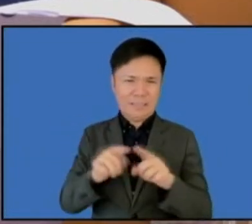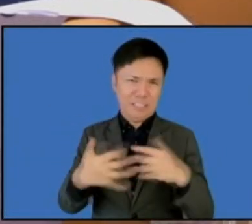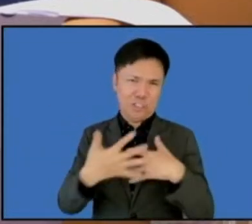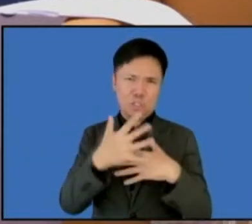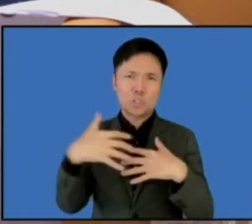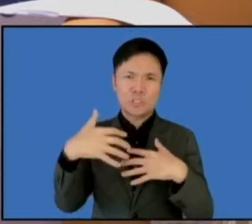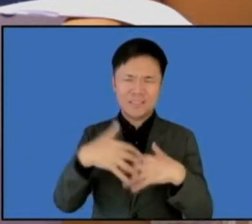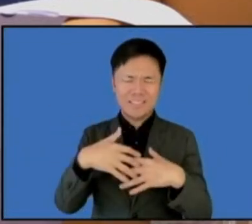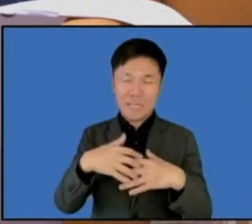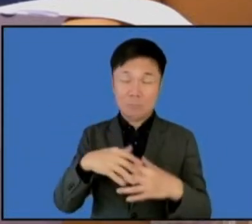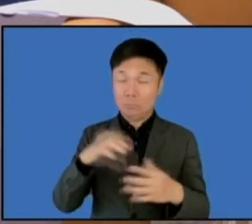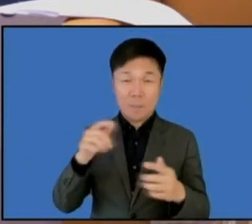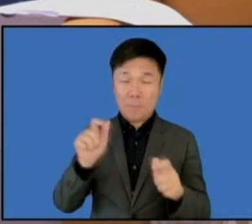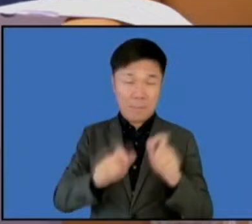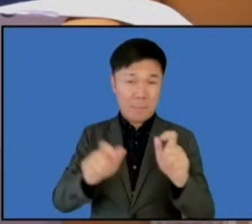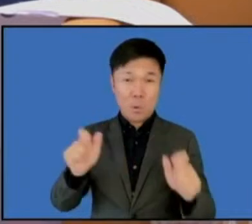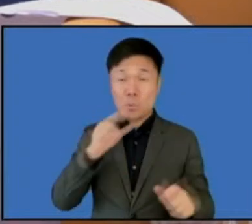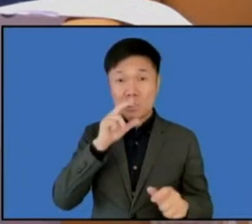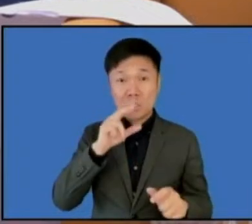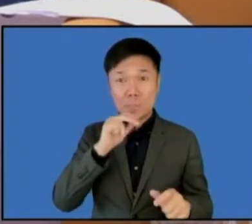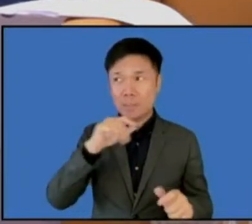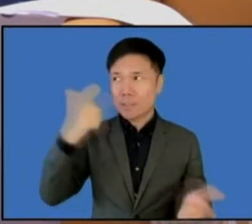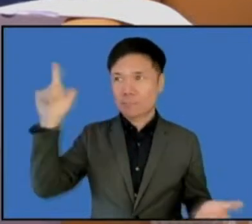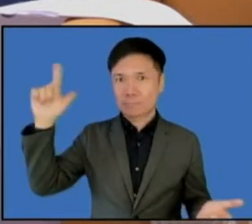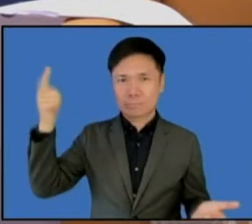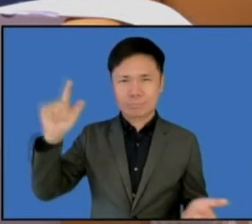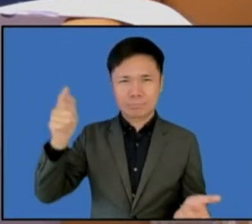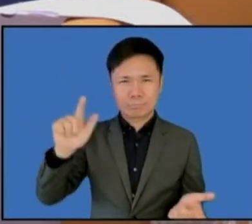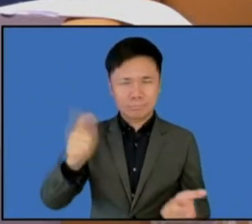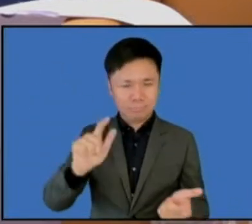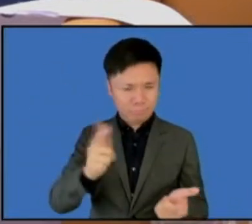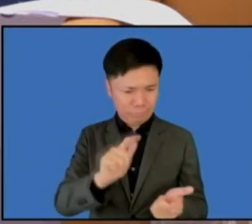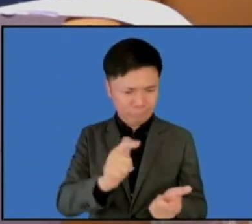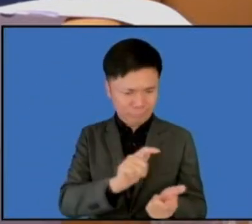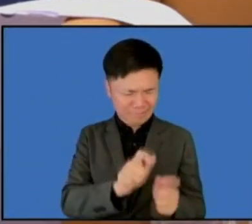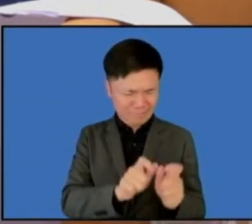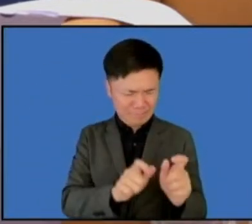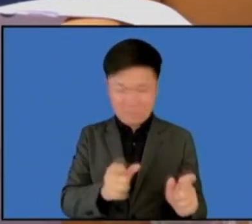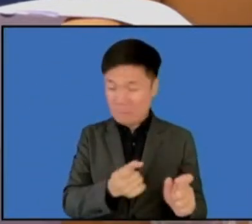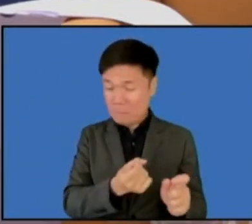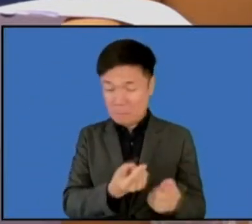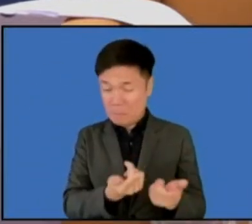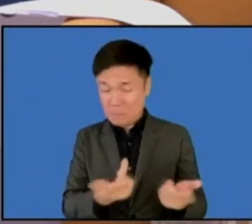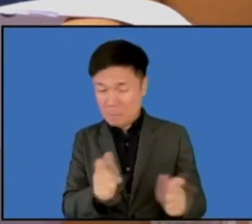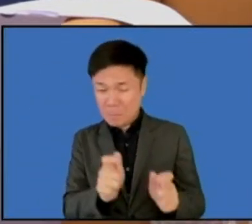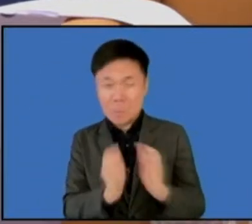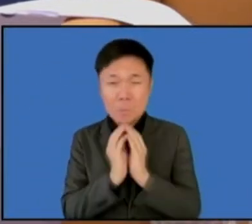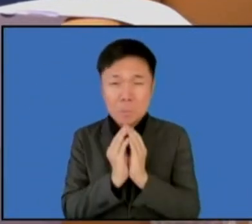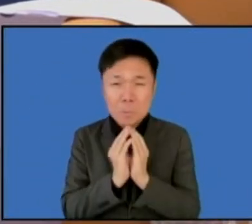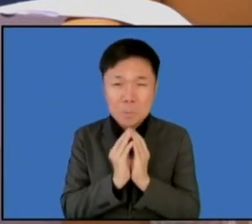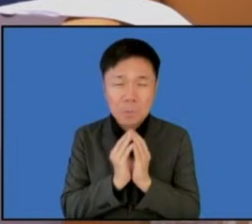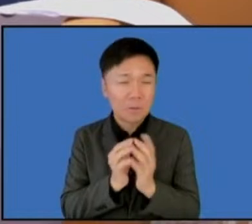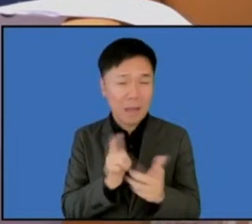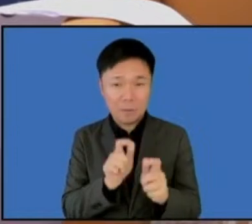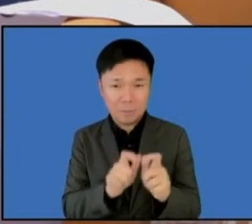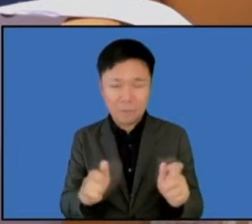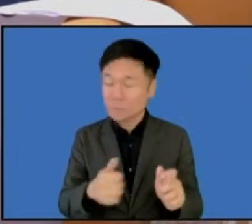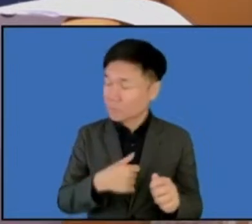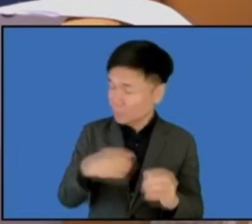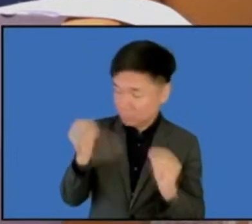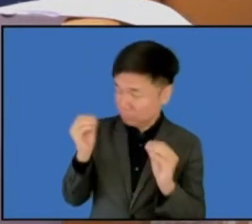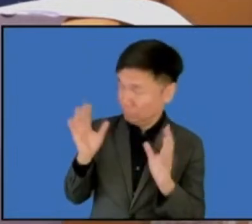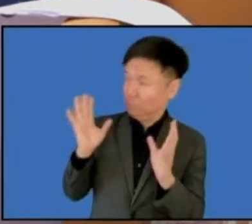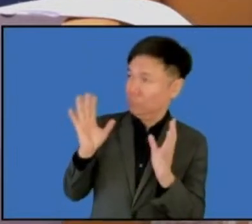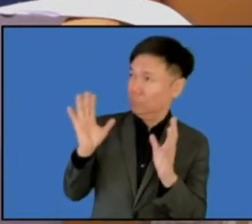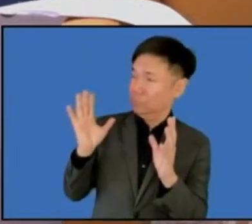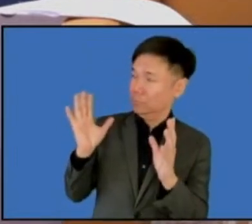people, something people are trying to preserve. So it was completely like it was a moment for me, a